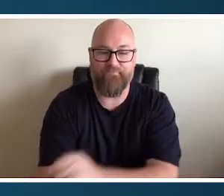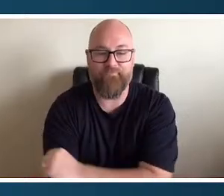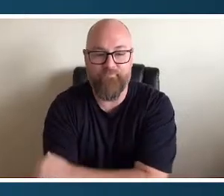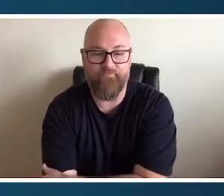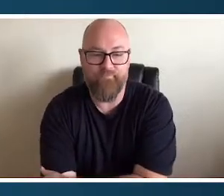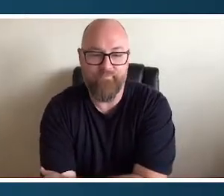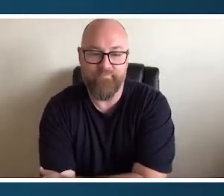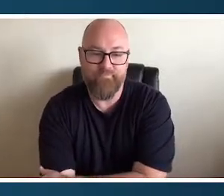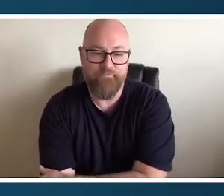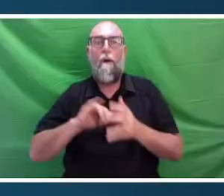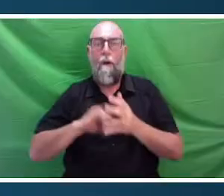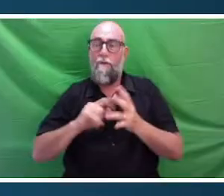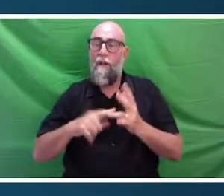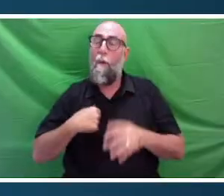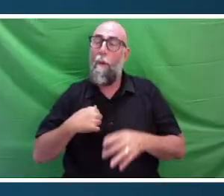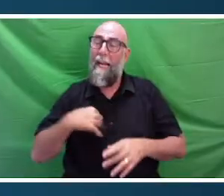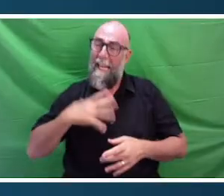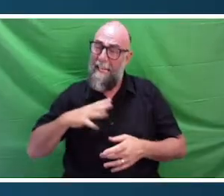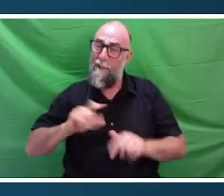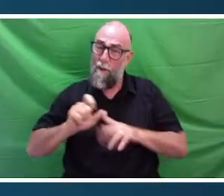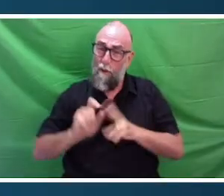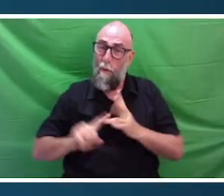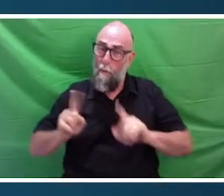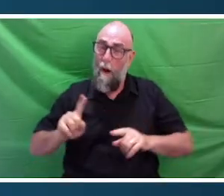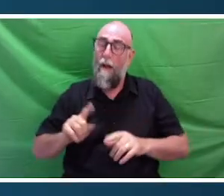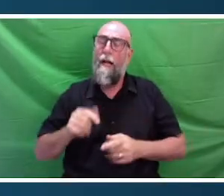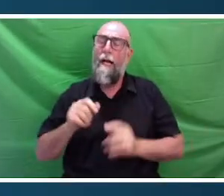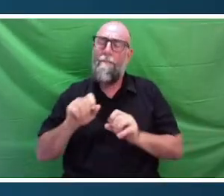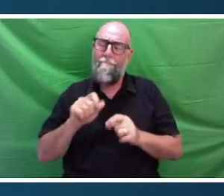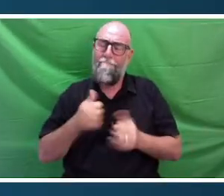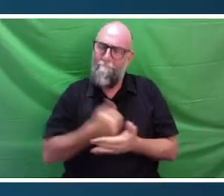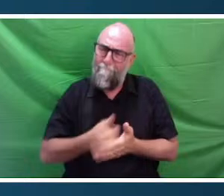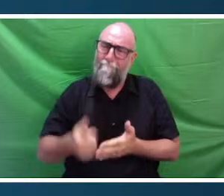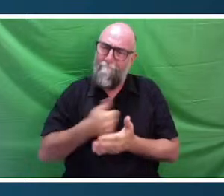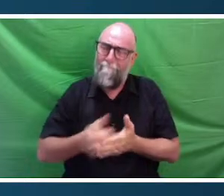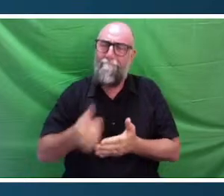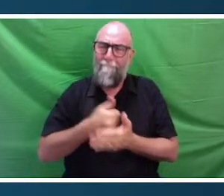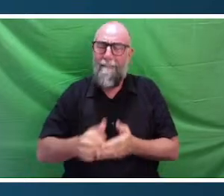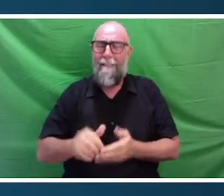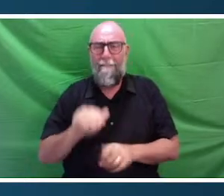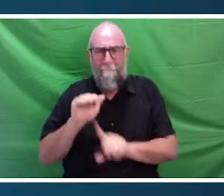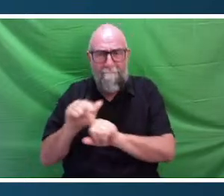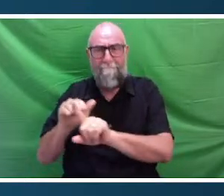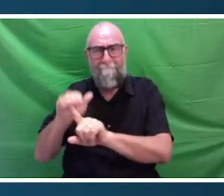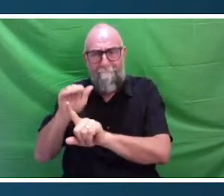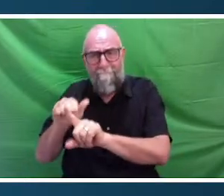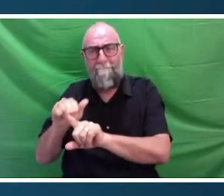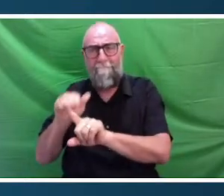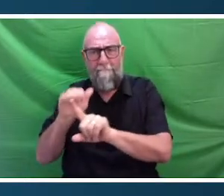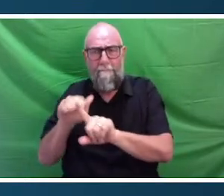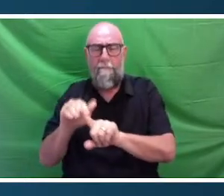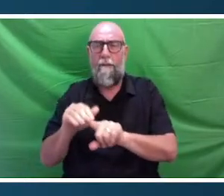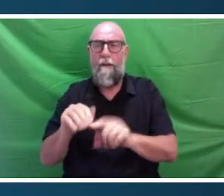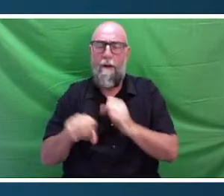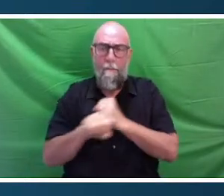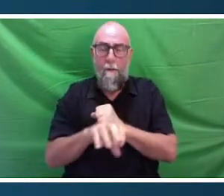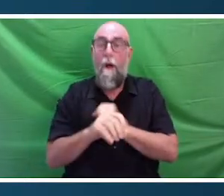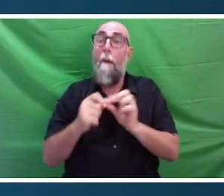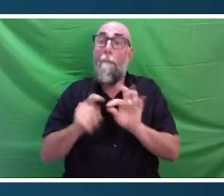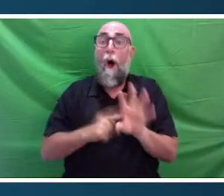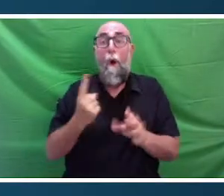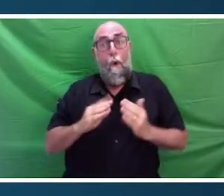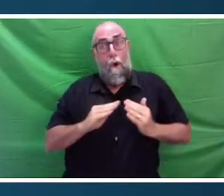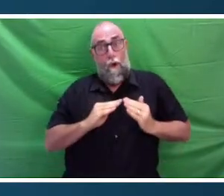to promoting and enhancing localization. And as you have been discussing the last 2 days, community-led